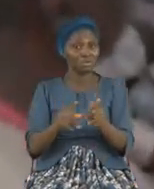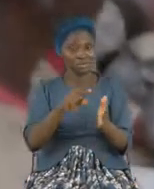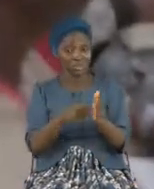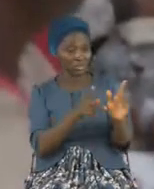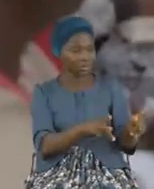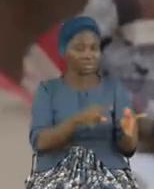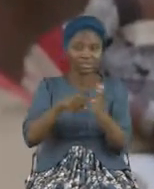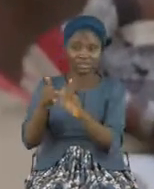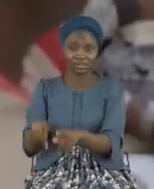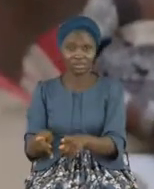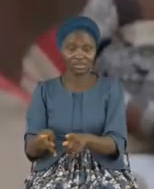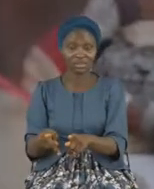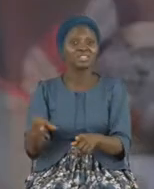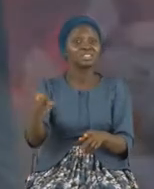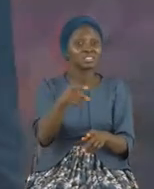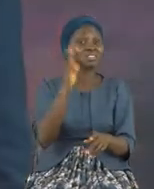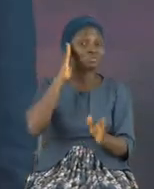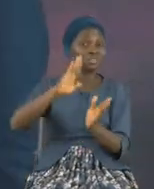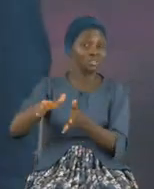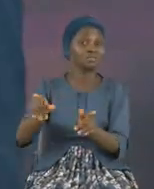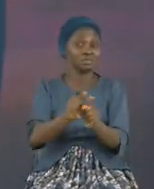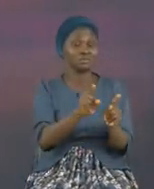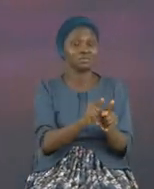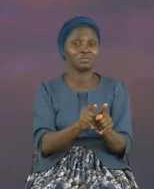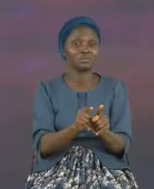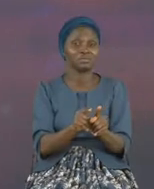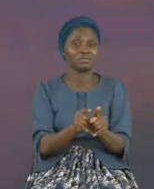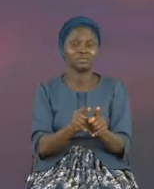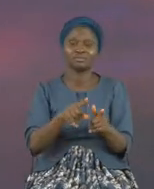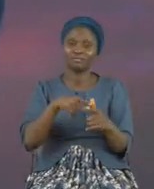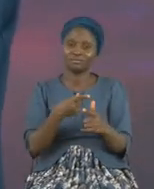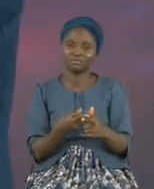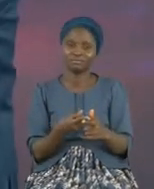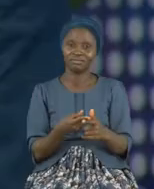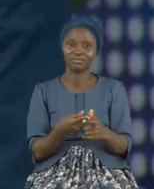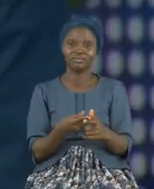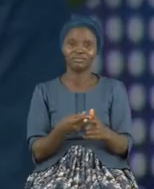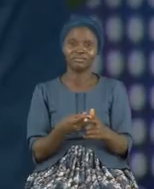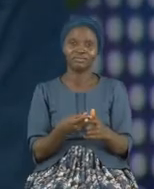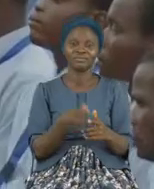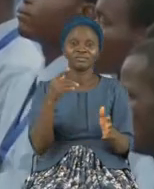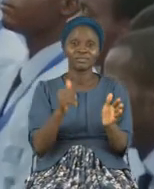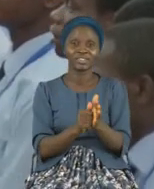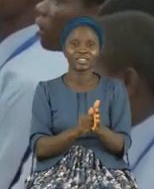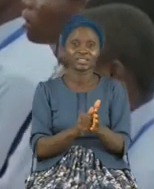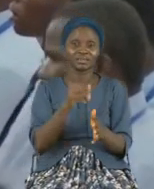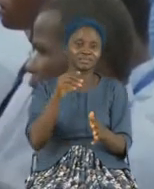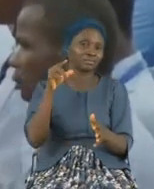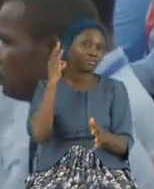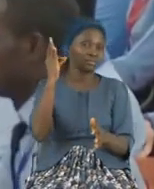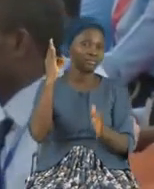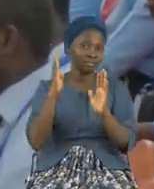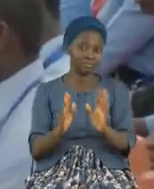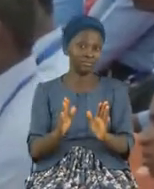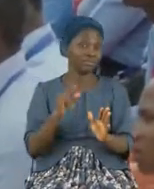so and so, they will leave. And then that minister during the week, for a whole week,